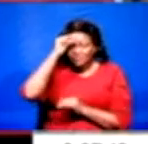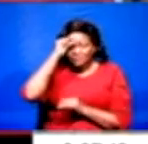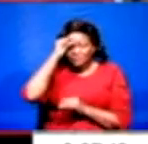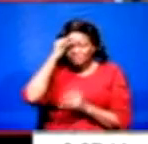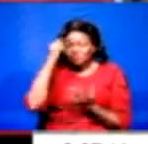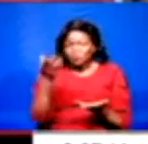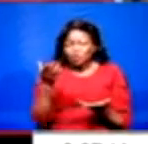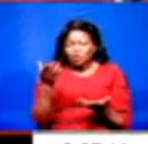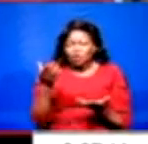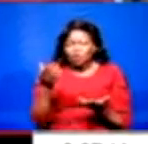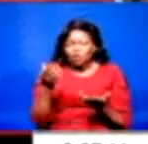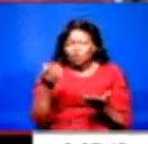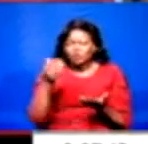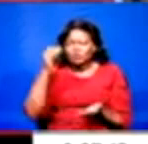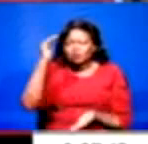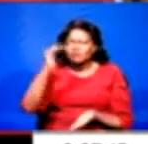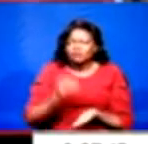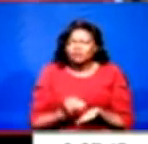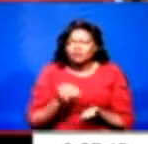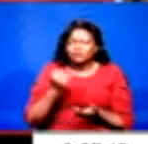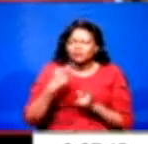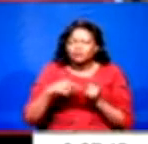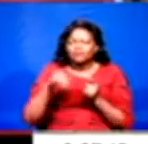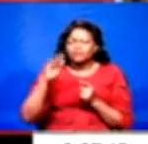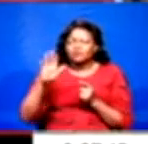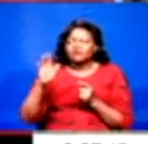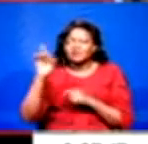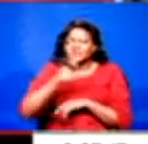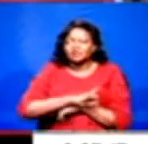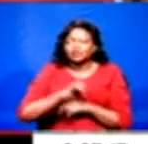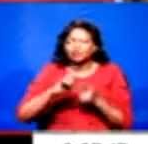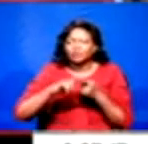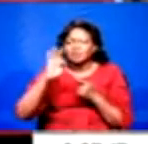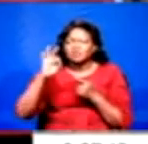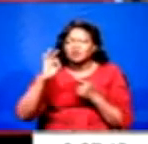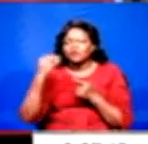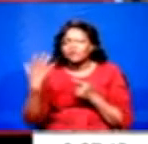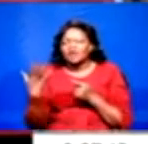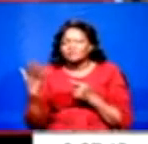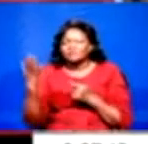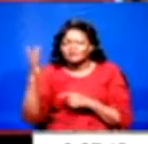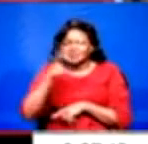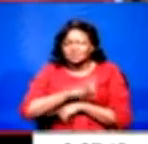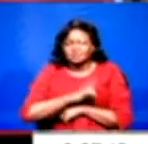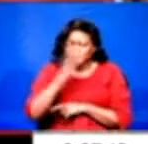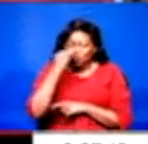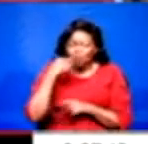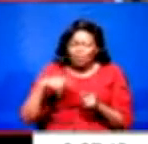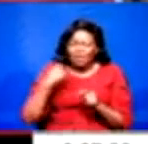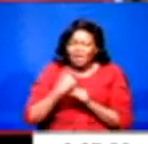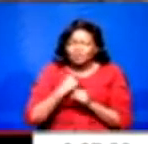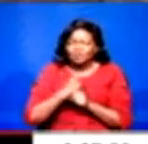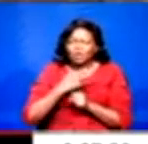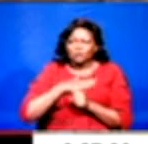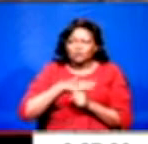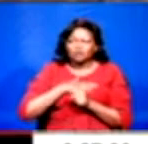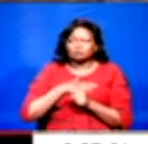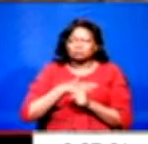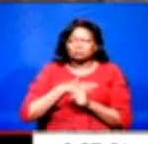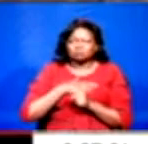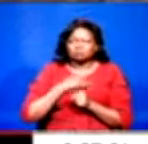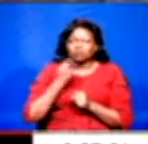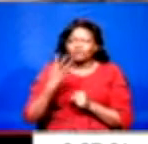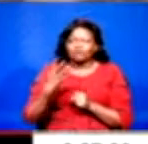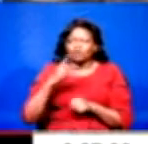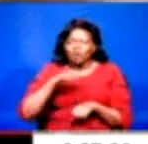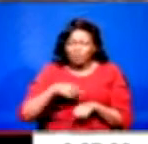bring it lower from 45 days, say to 3 days or 5 days, because we are doing ours in 24 hours. I must say